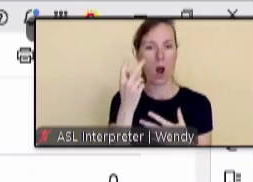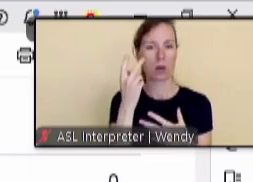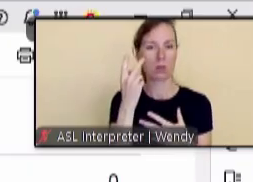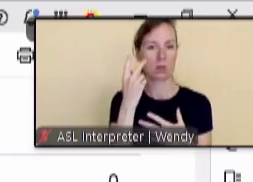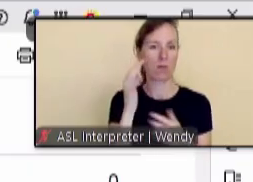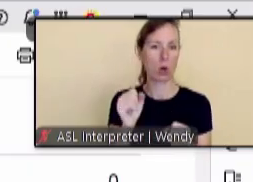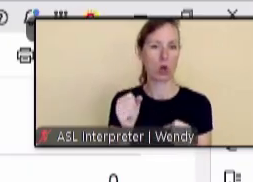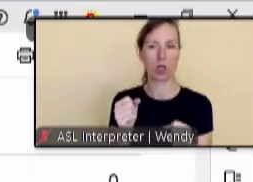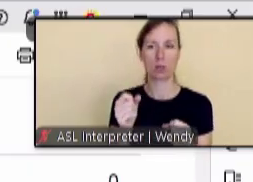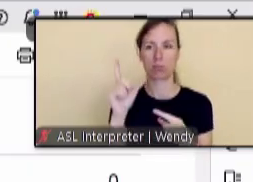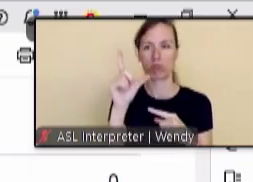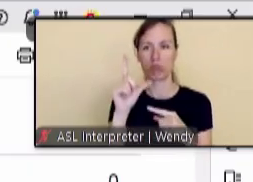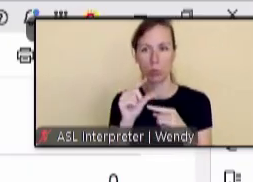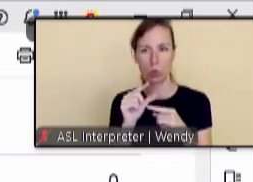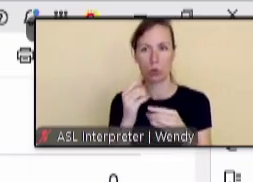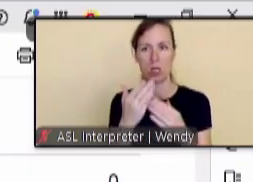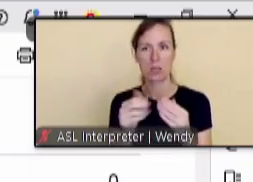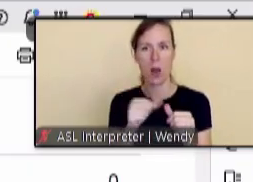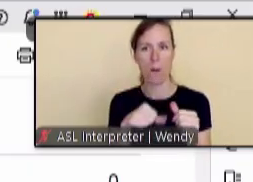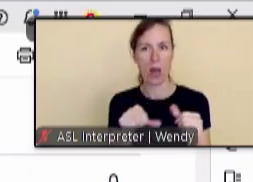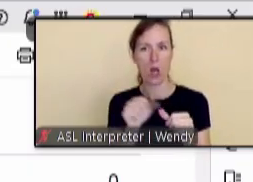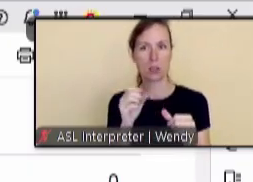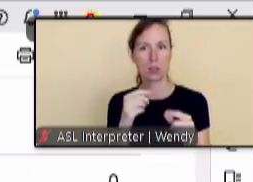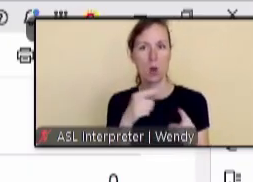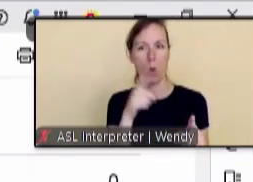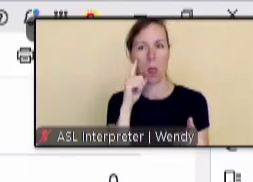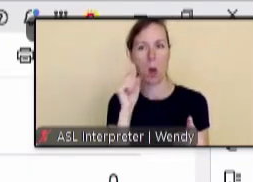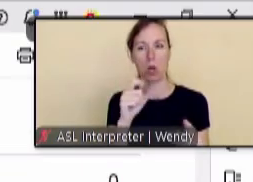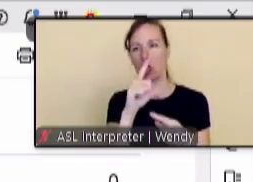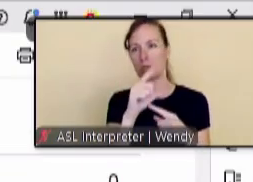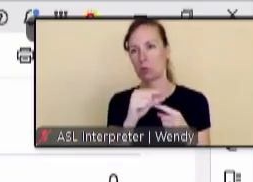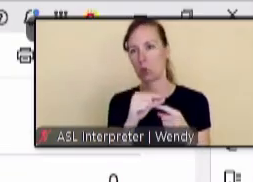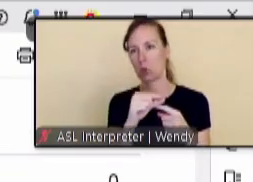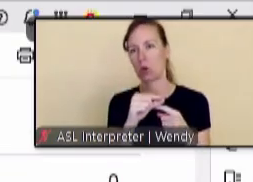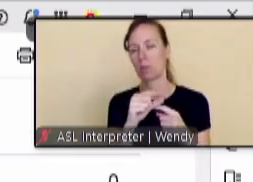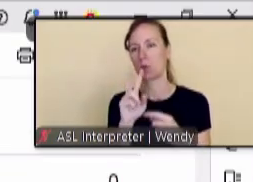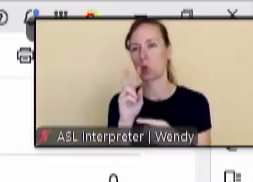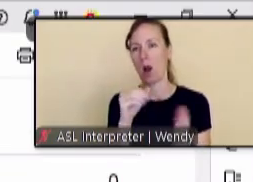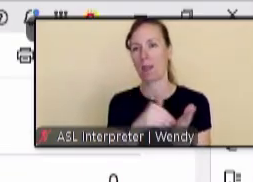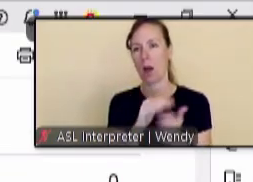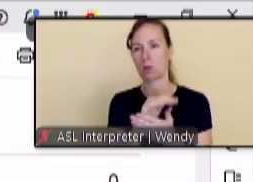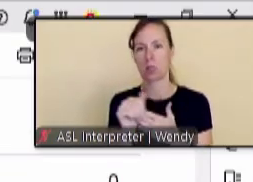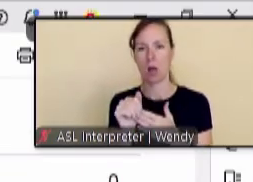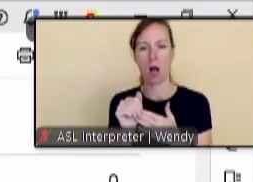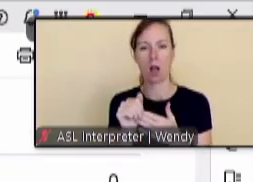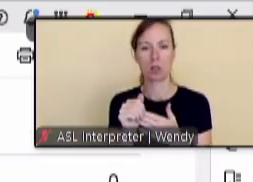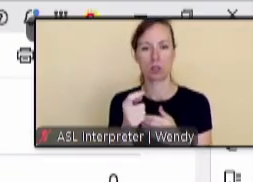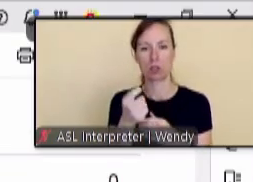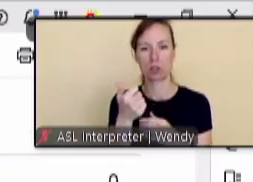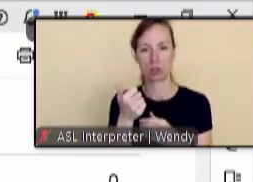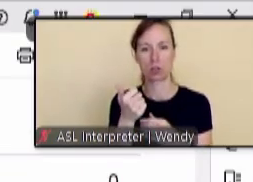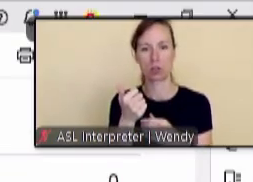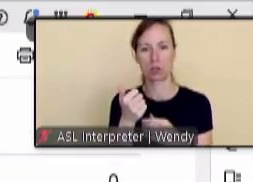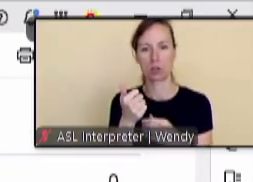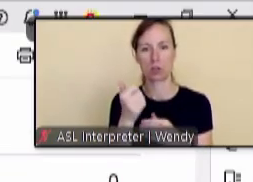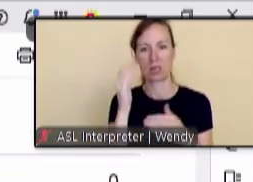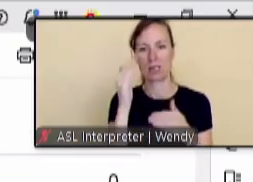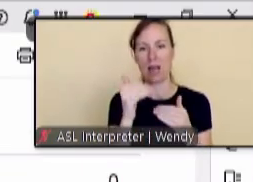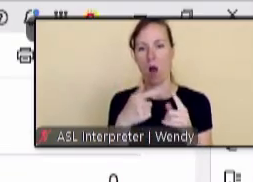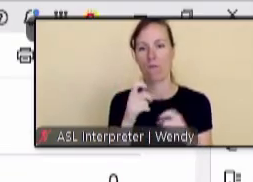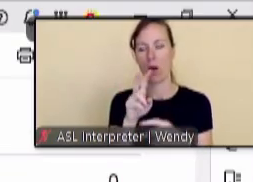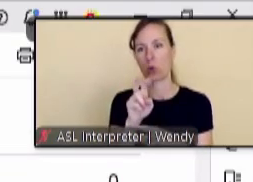trim $20,000 out of, and so we're going from 250 to 230. I think we're higher